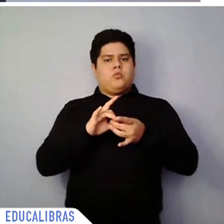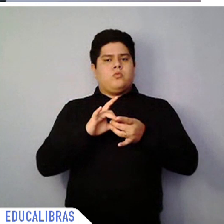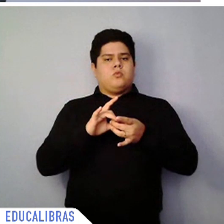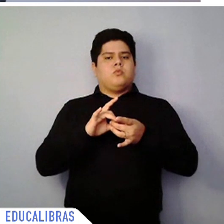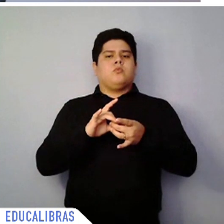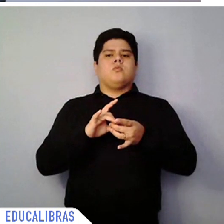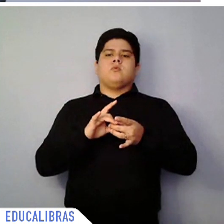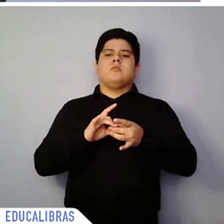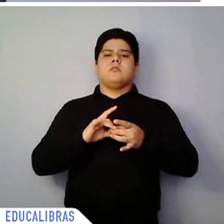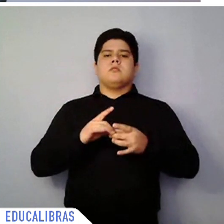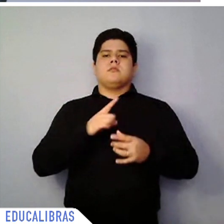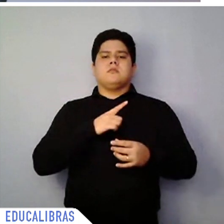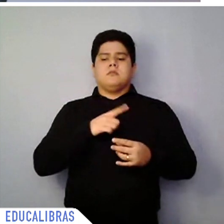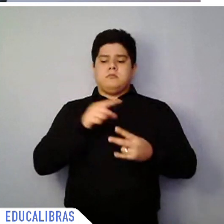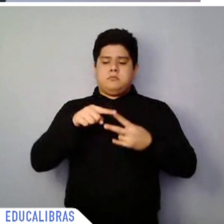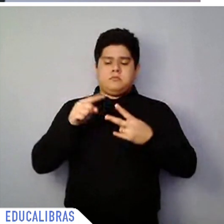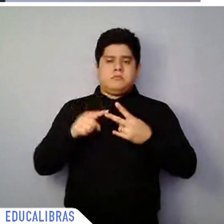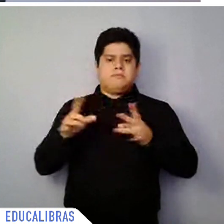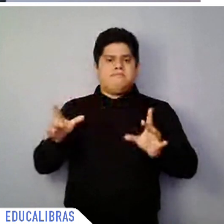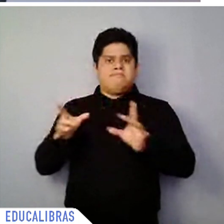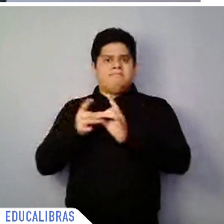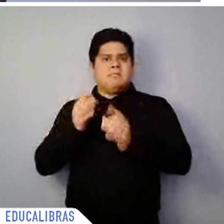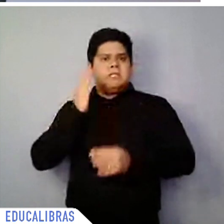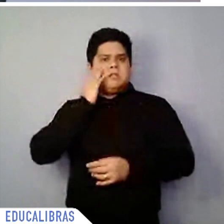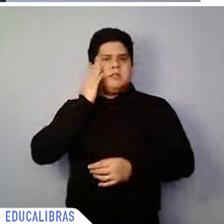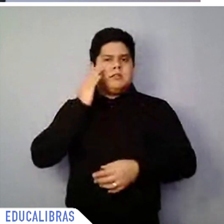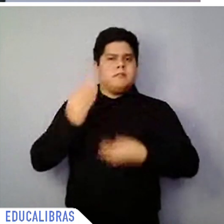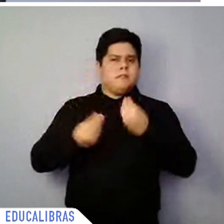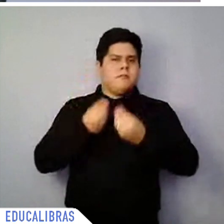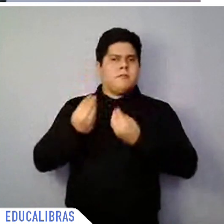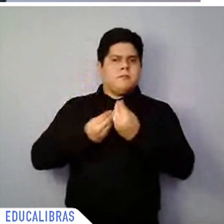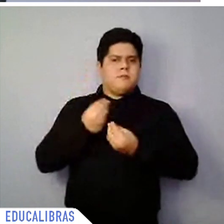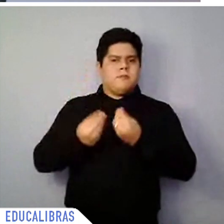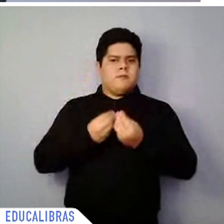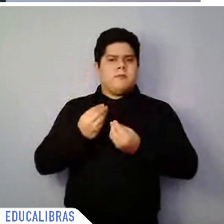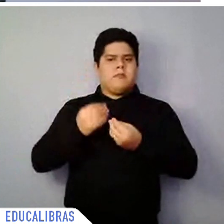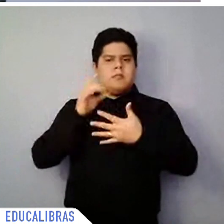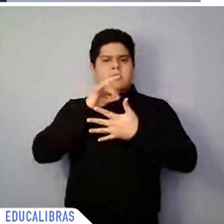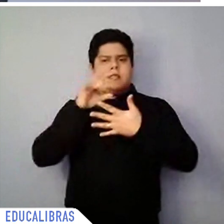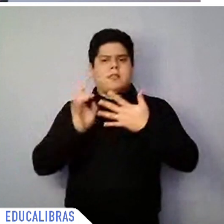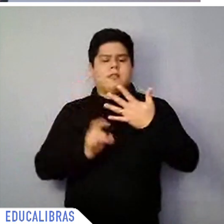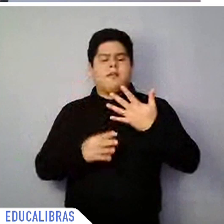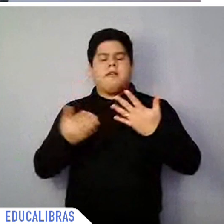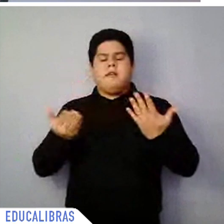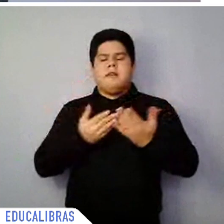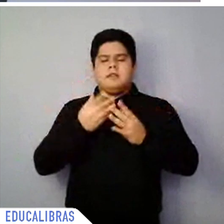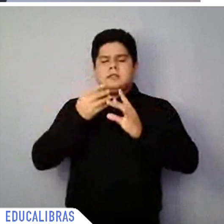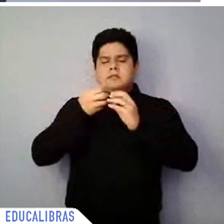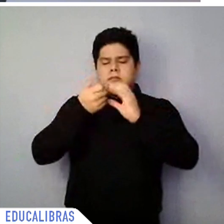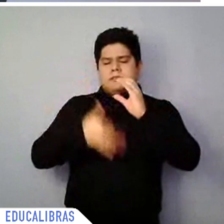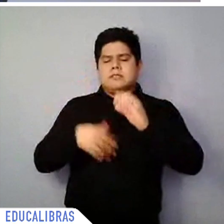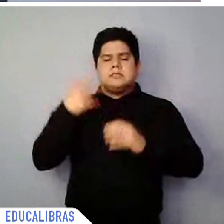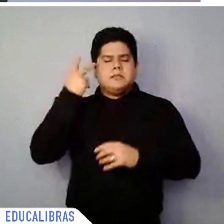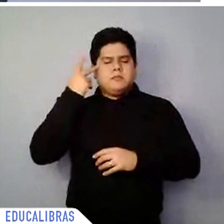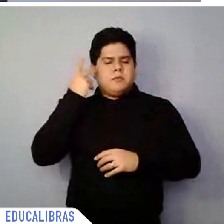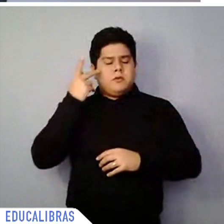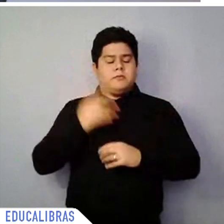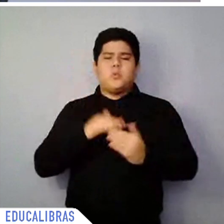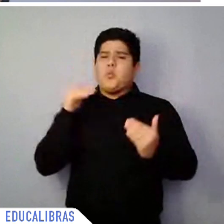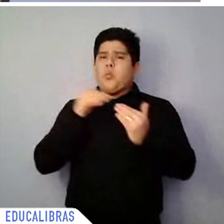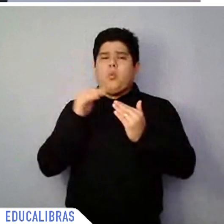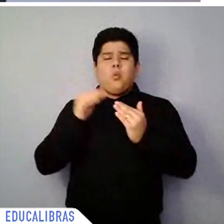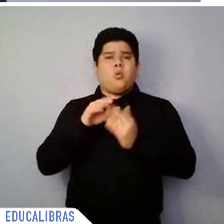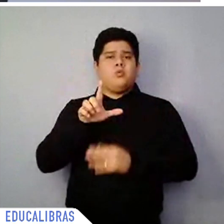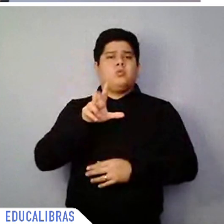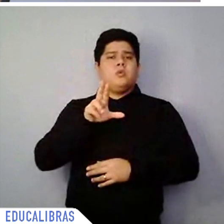and there is a union between agencies, FAPESP is included. but we need to look at